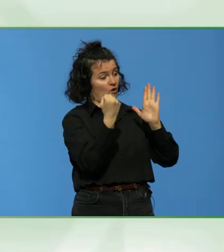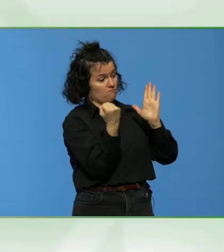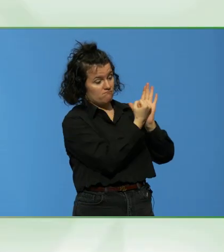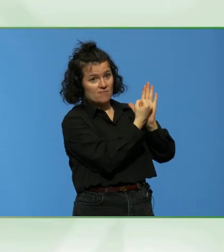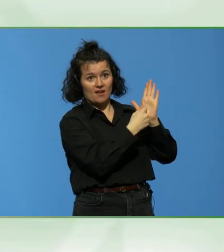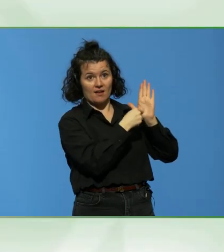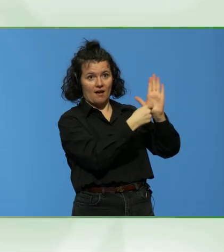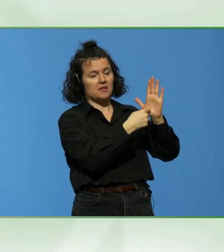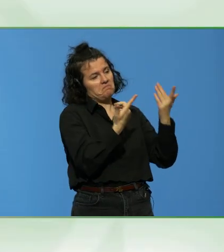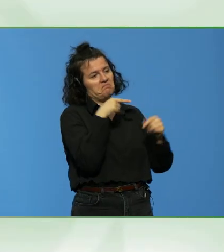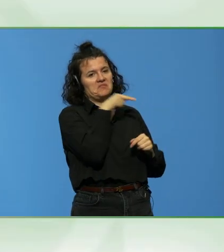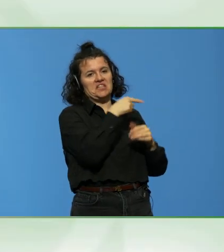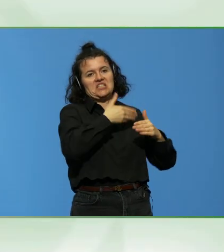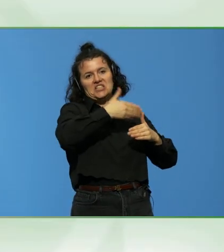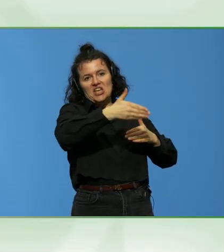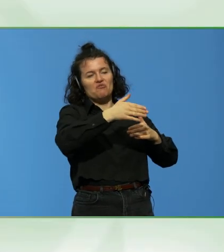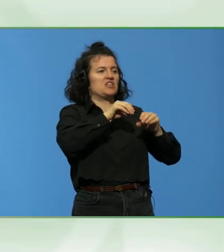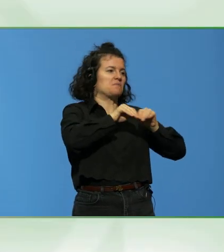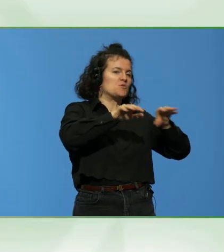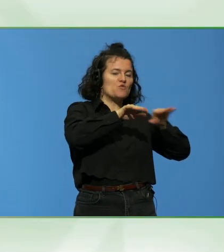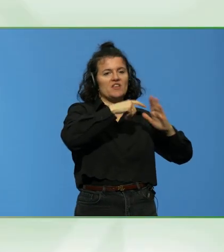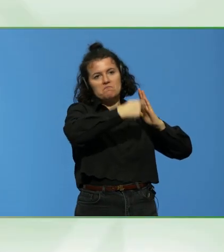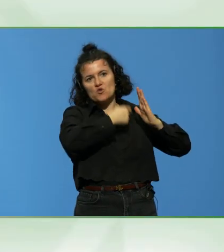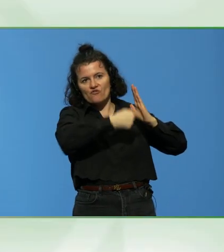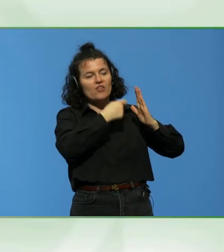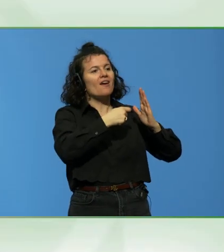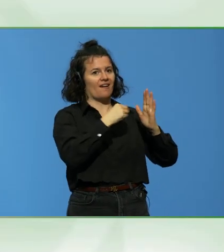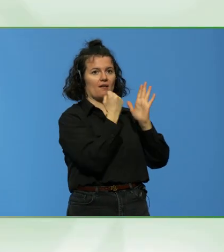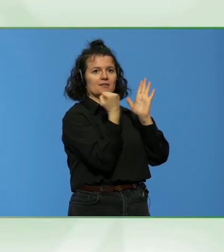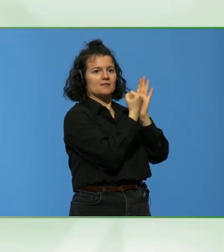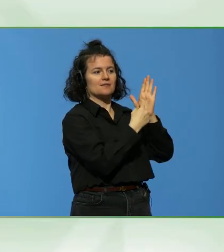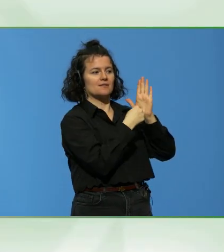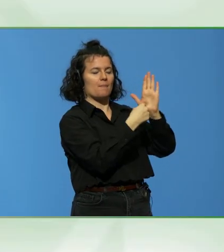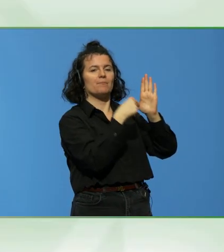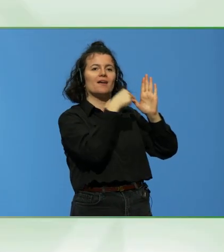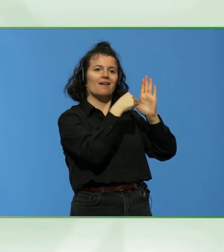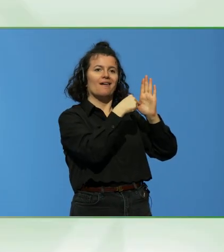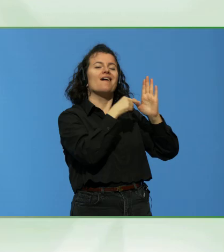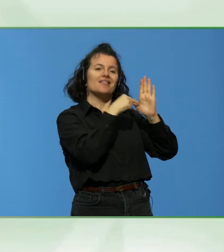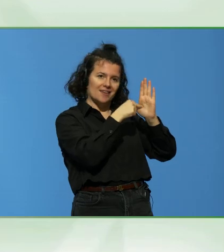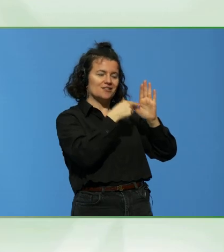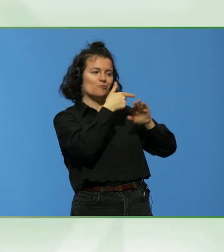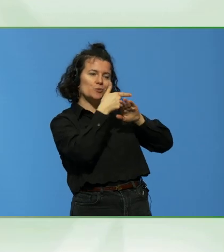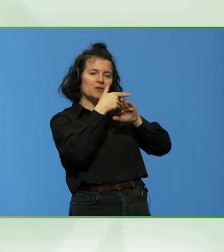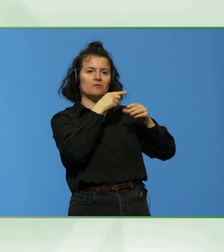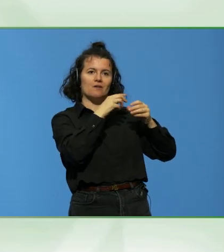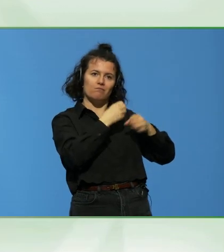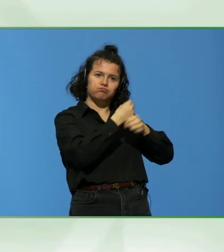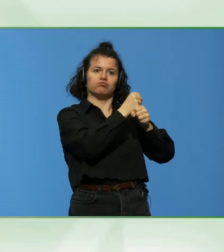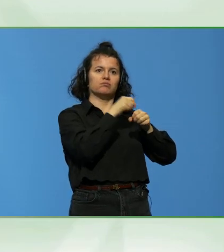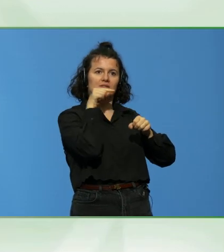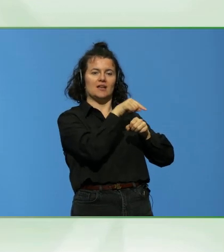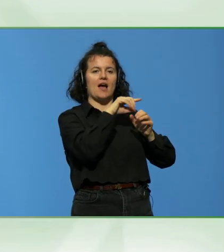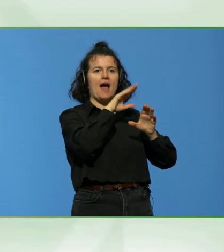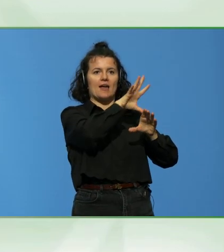real impetus or strength in that sort of system, or would it be more wise to